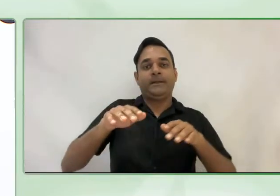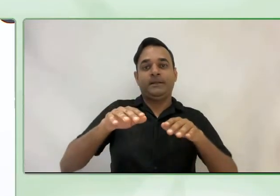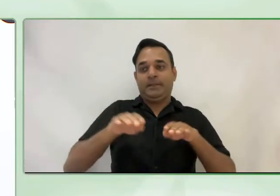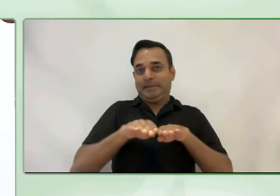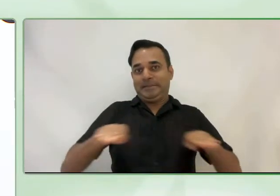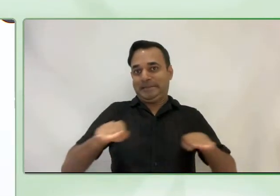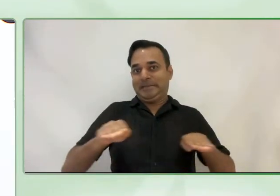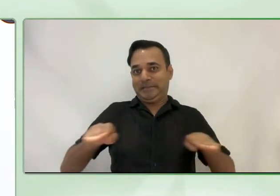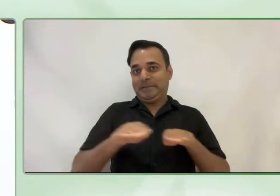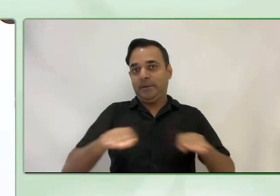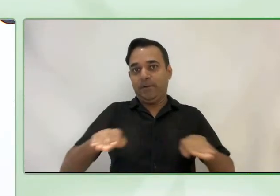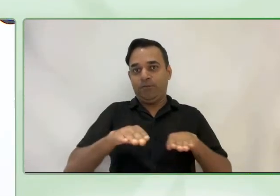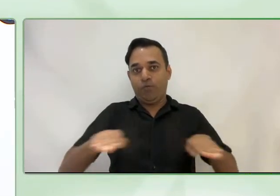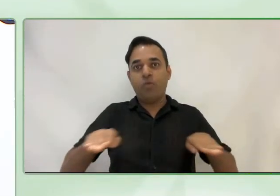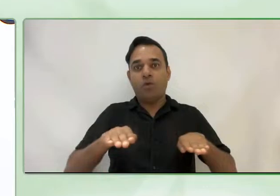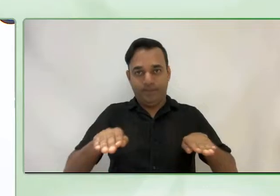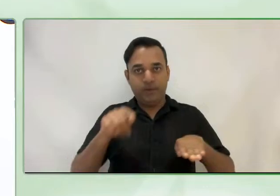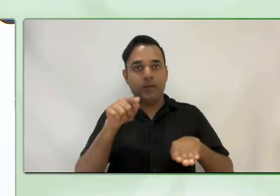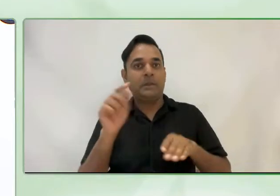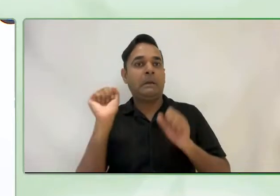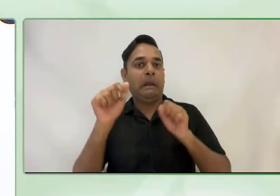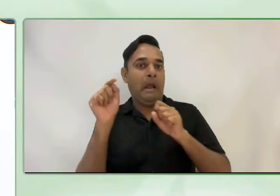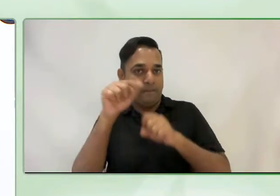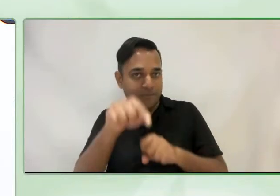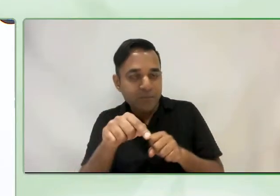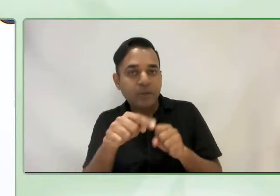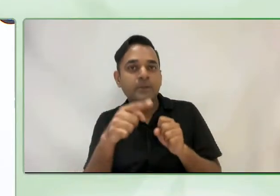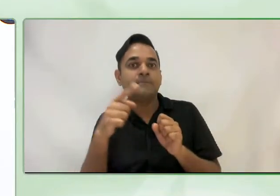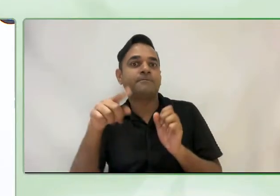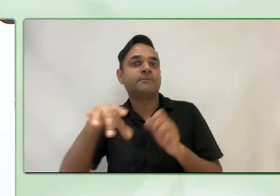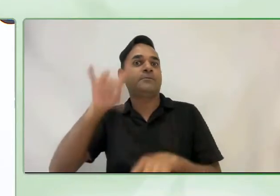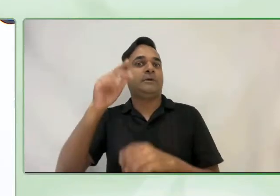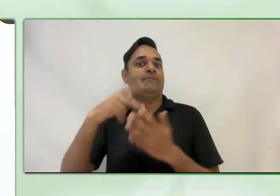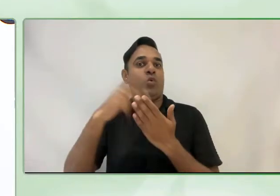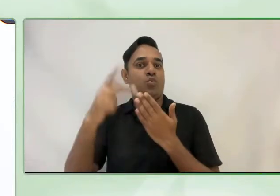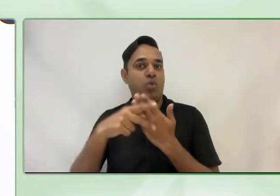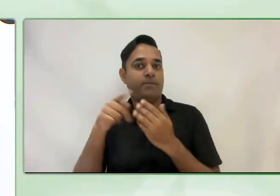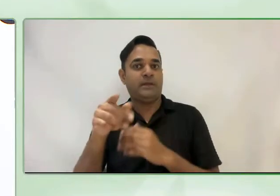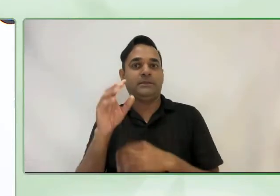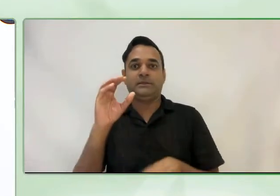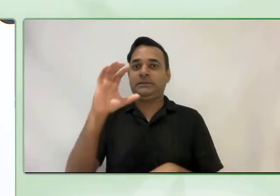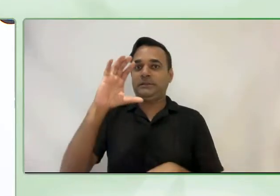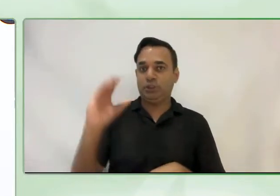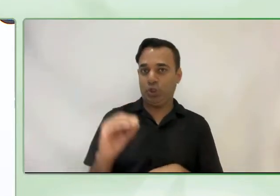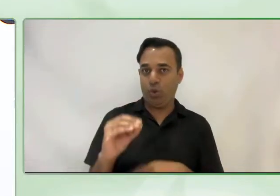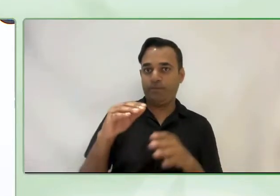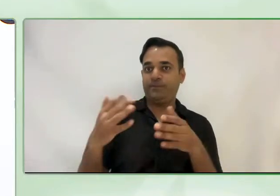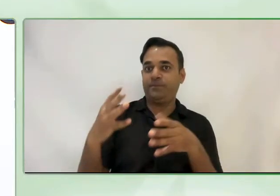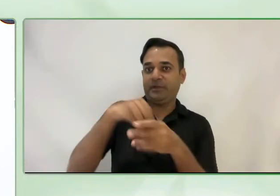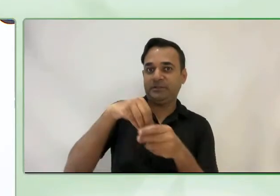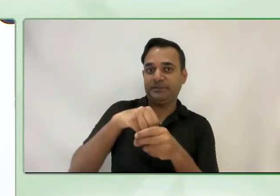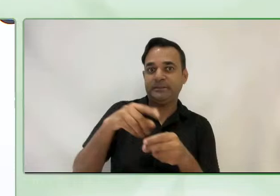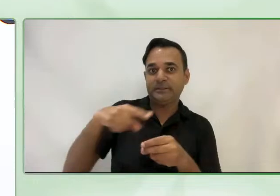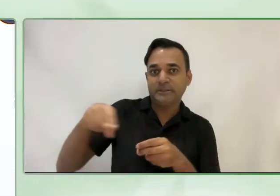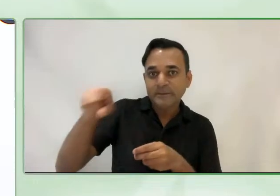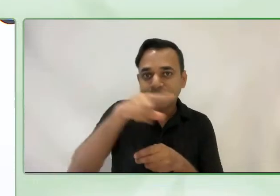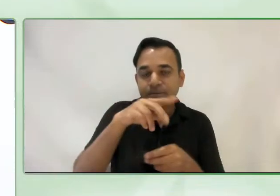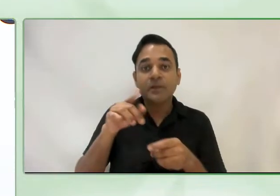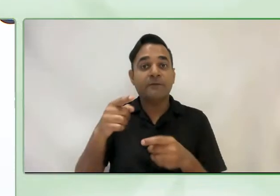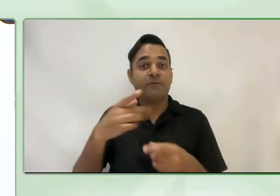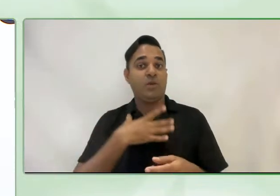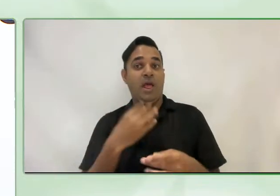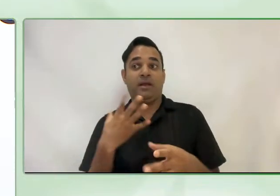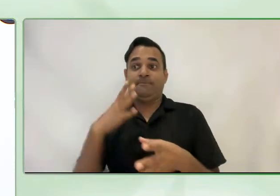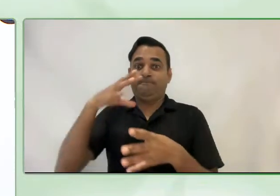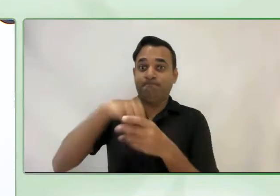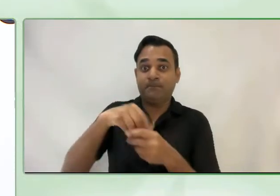to engage and get to know more about the programs that are offered. And also all the participants will have a booth there, so